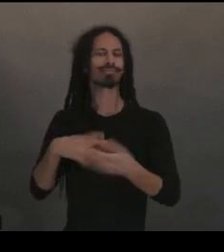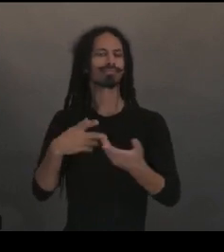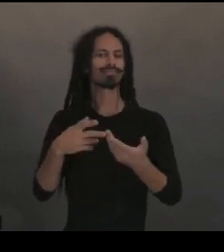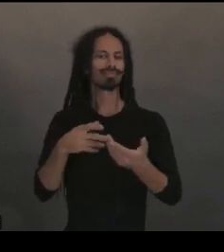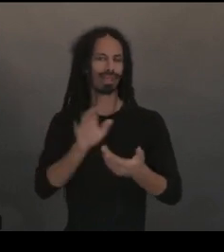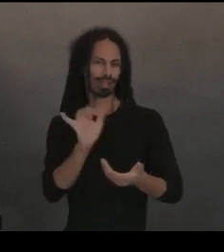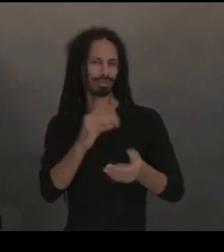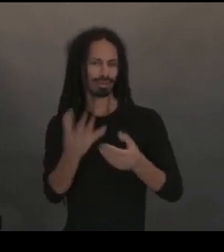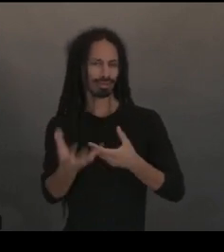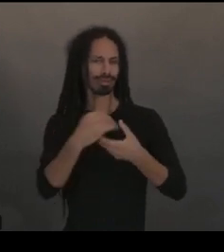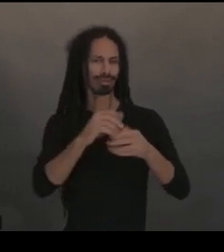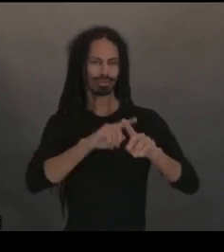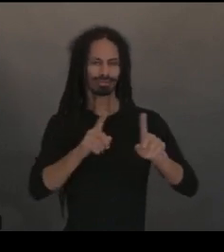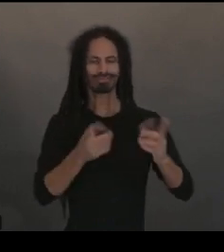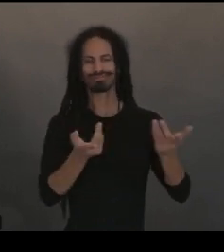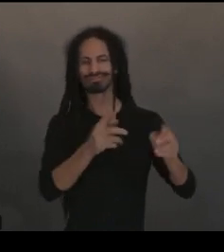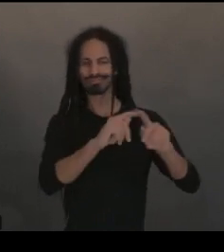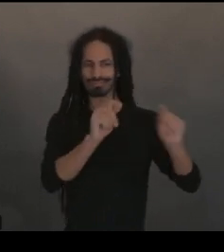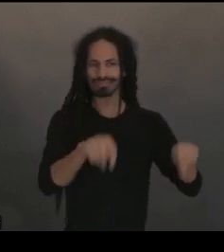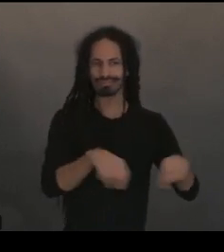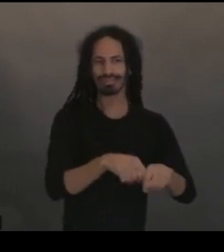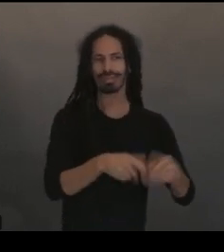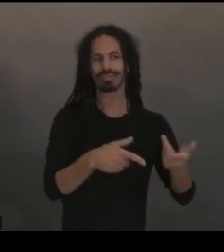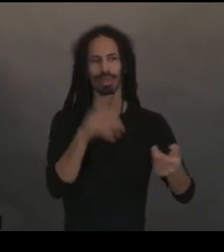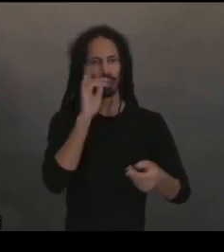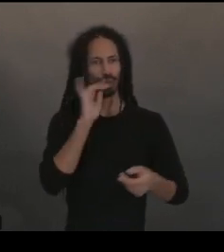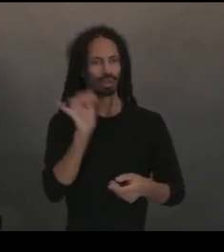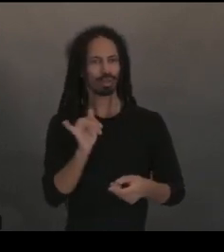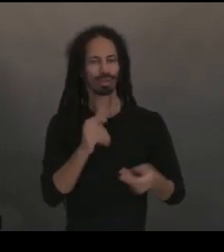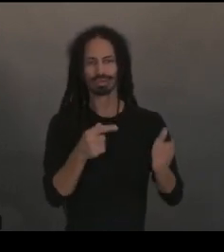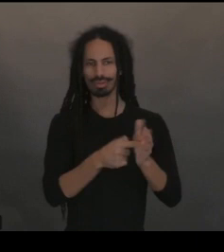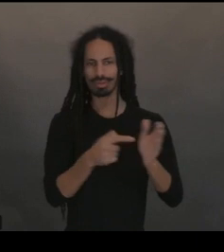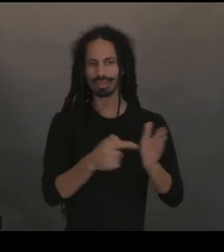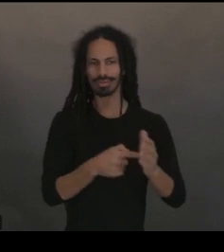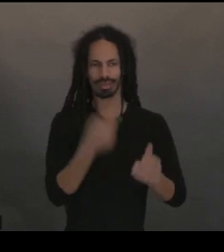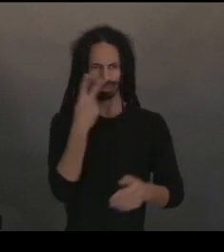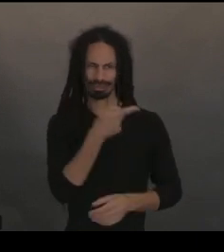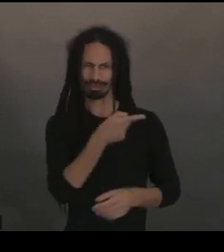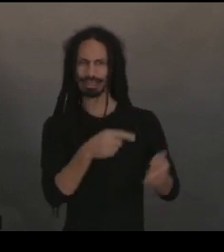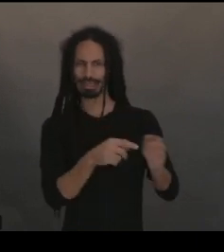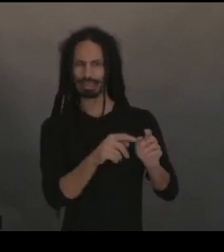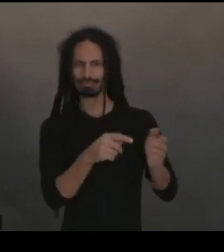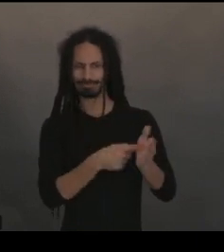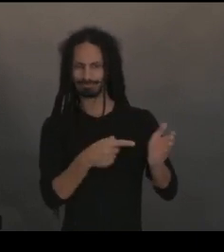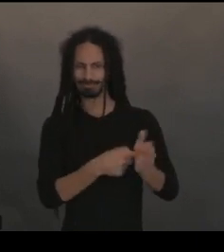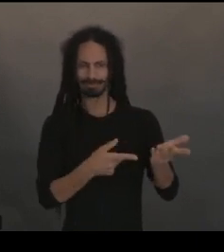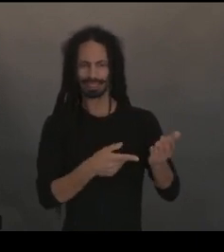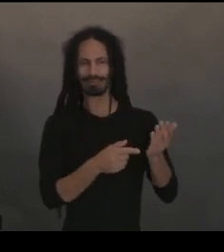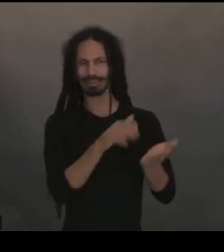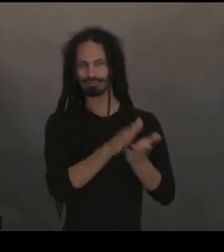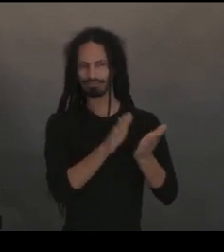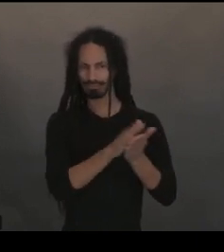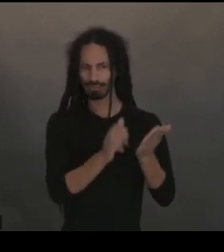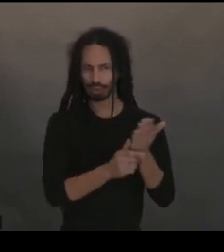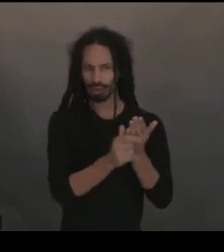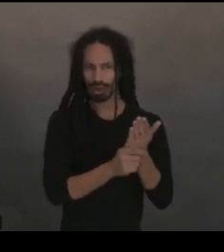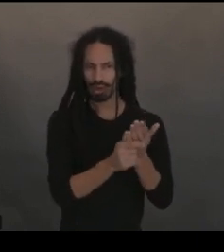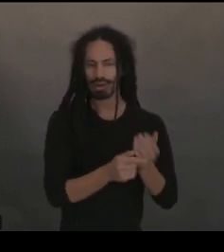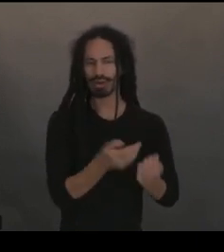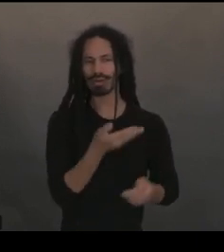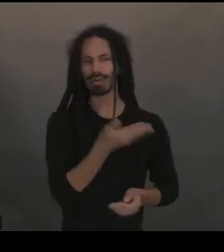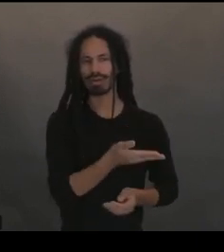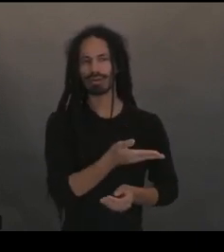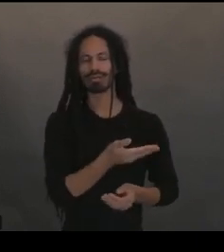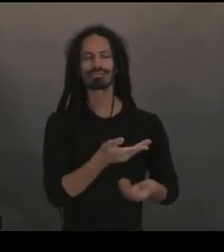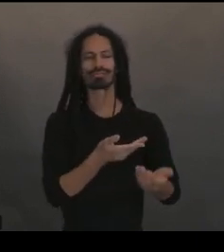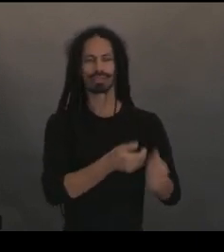what this would look like. So over here, we have an example of a journal article. The